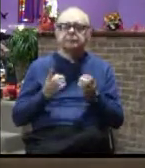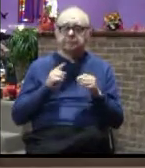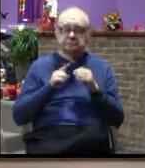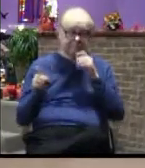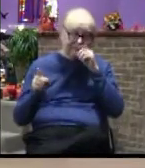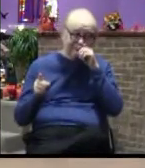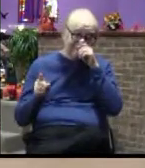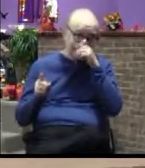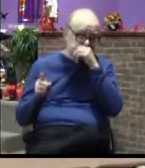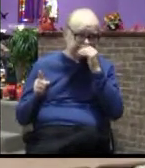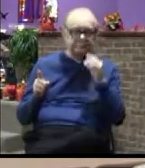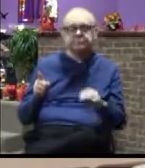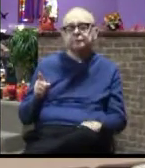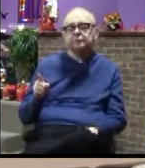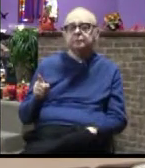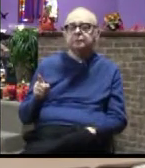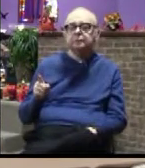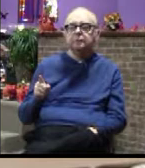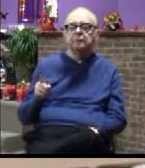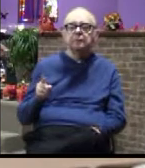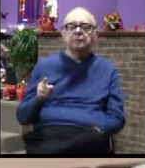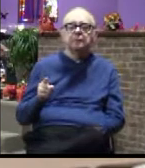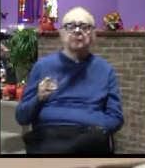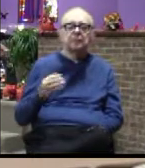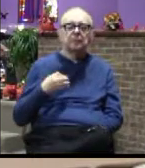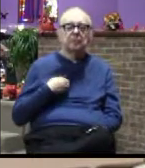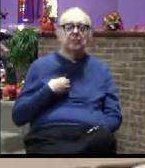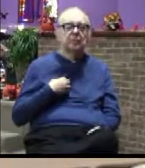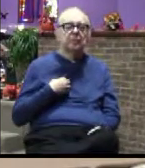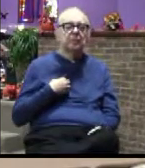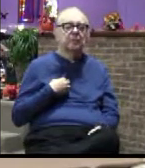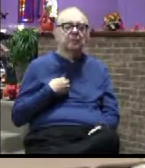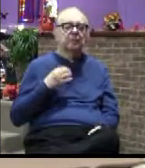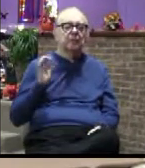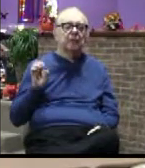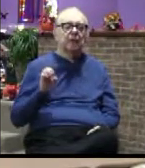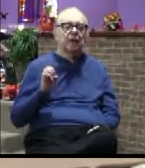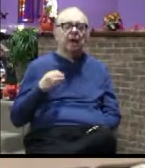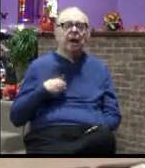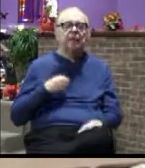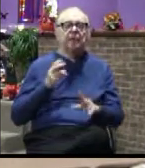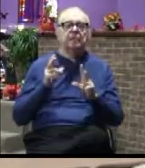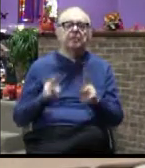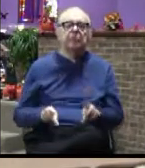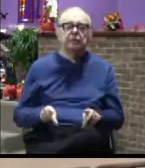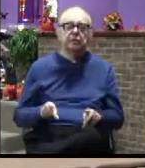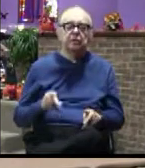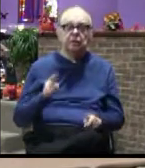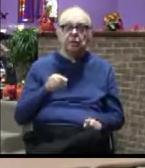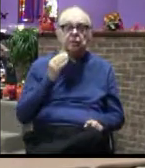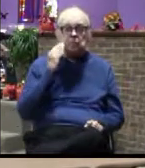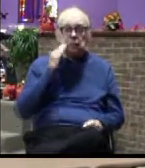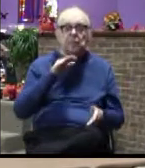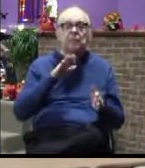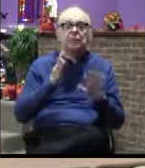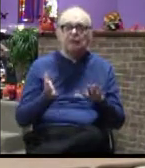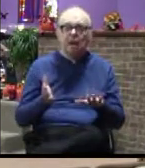How many of you have ever had someone you know die?